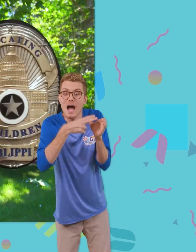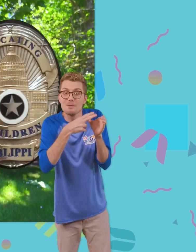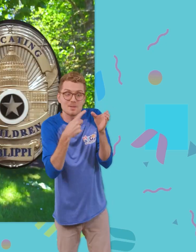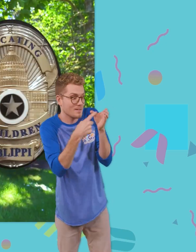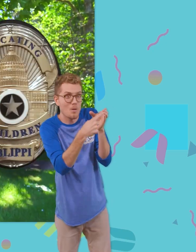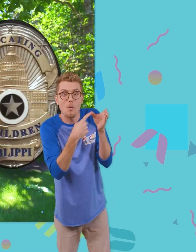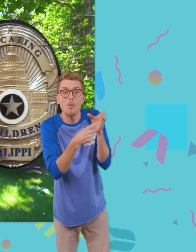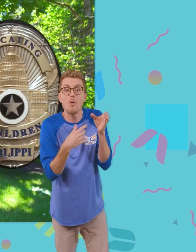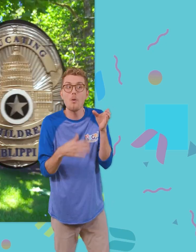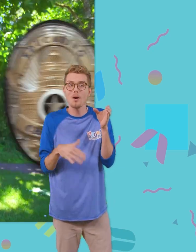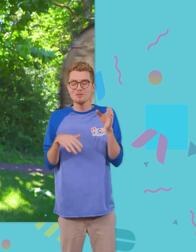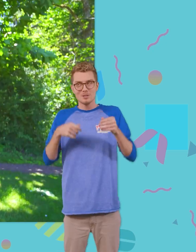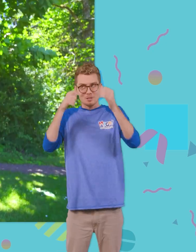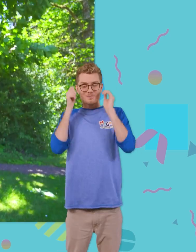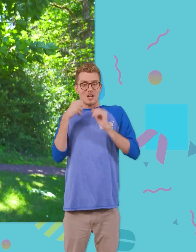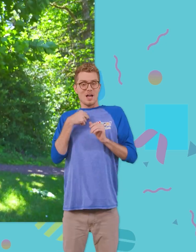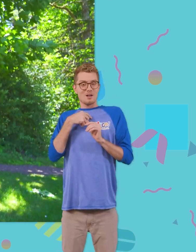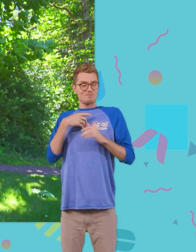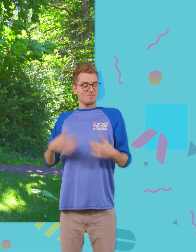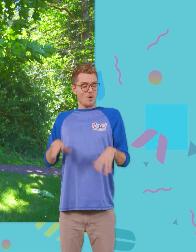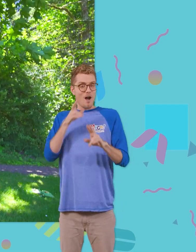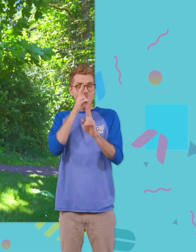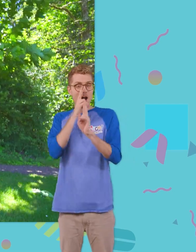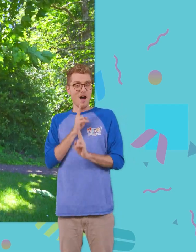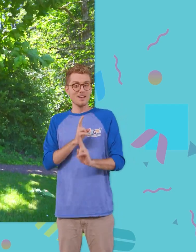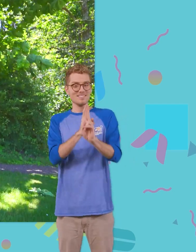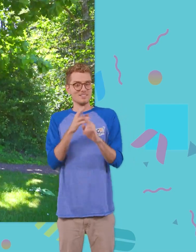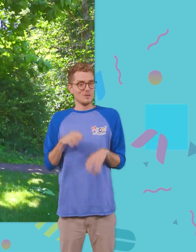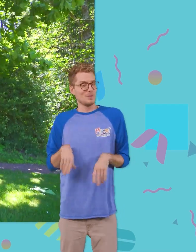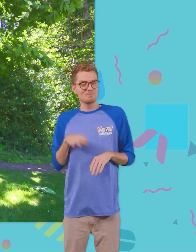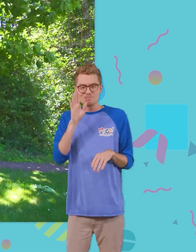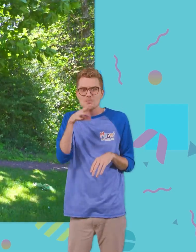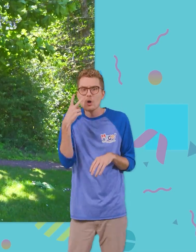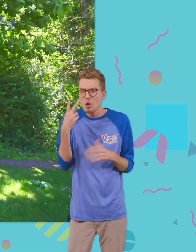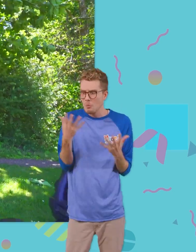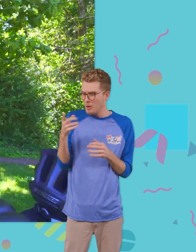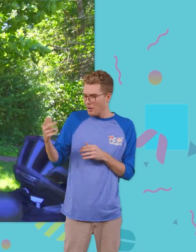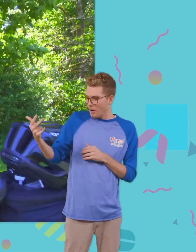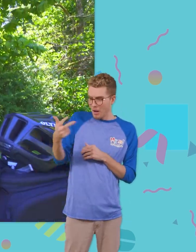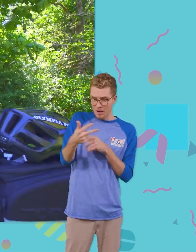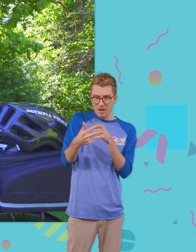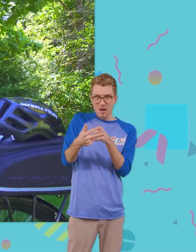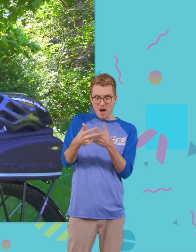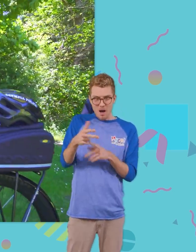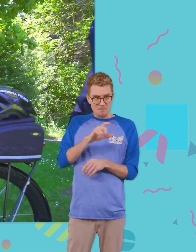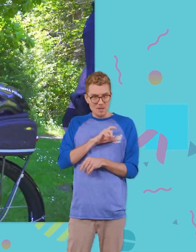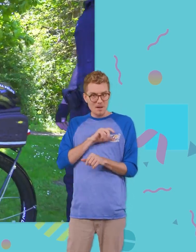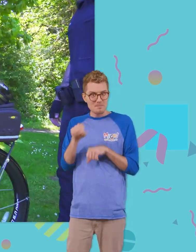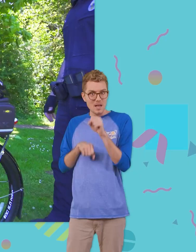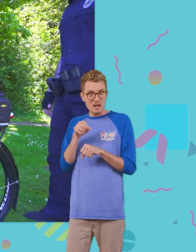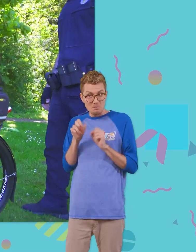name on it. Whoa, I am honored. Whoa, And look at what you rode up on!